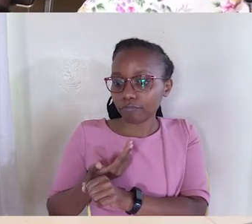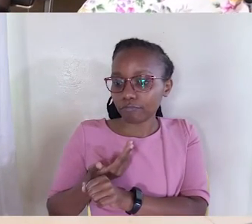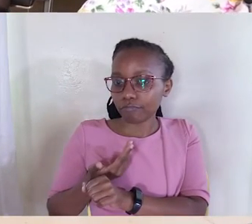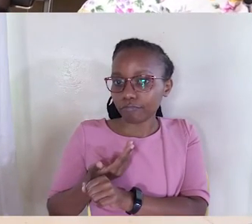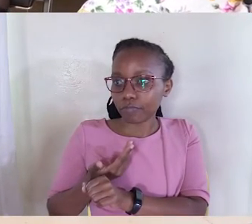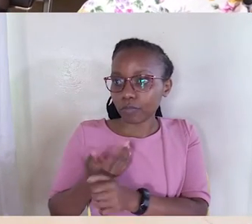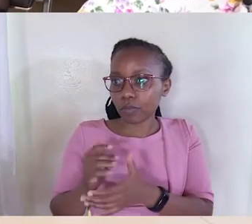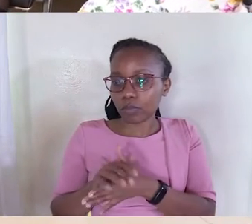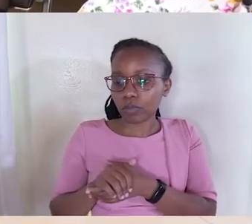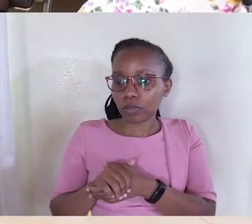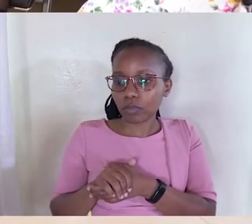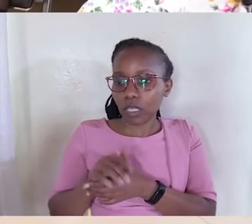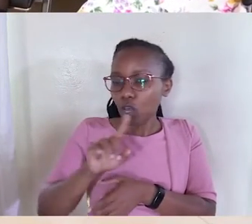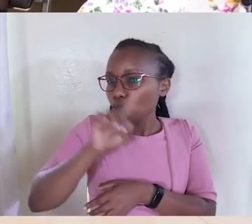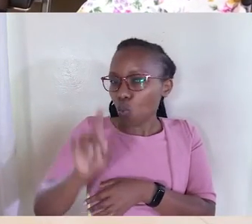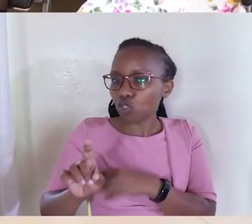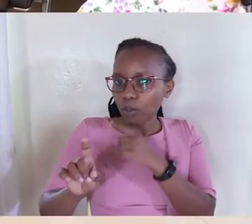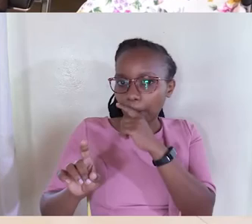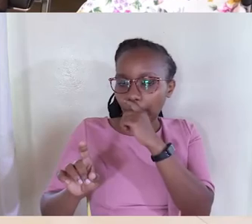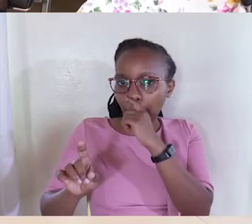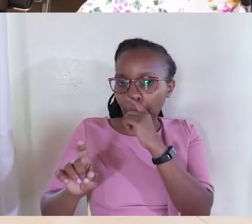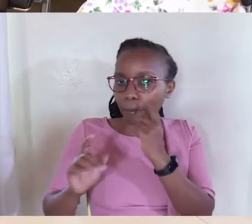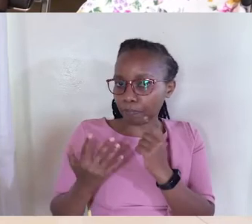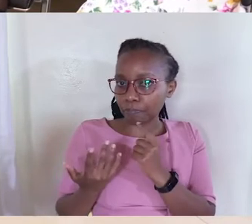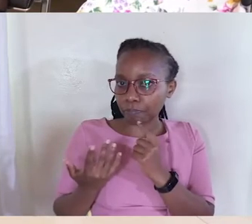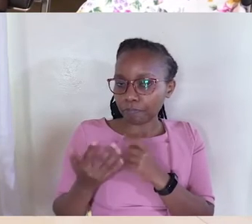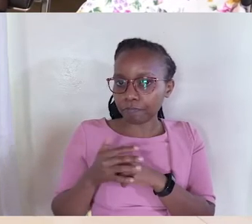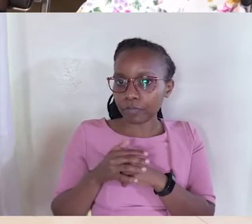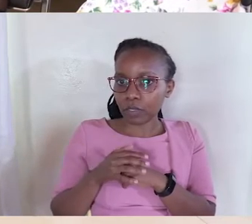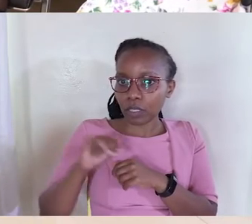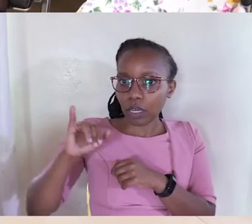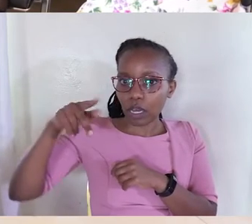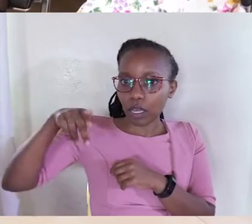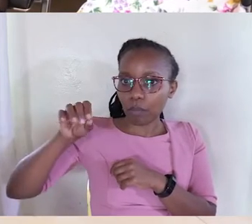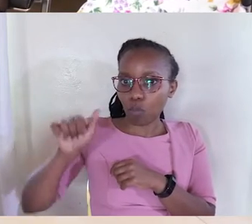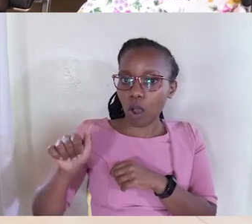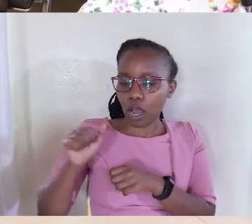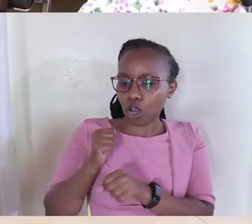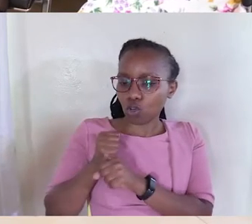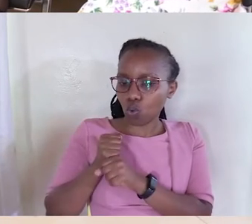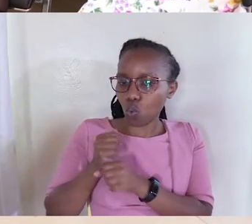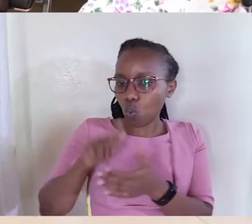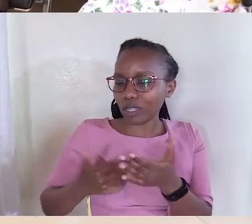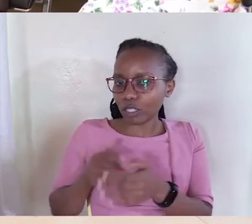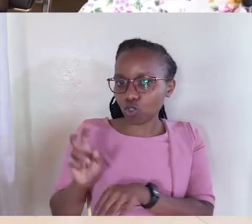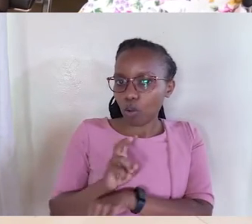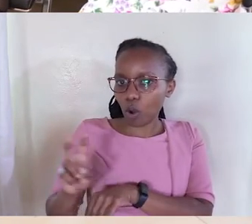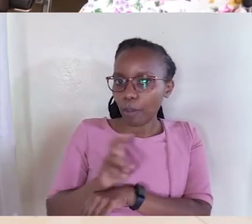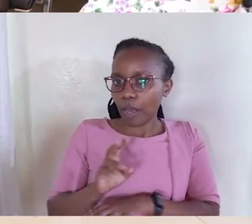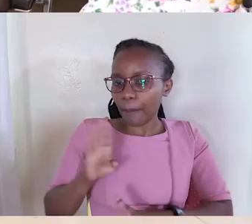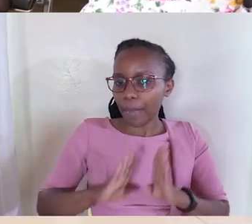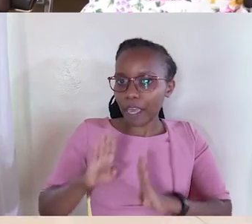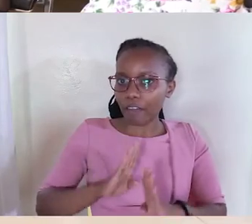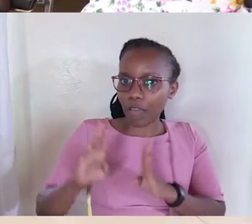unprecedented times. So the question is, what is IPOA doing to monitor the conduct of